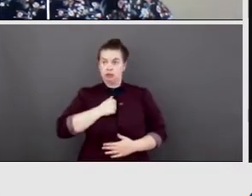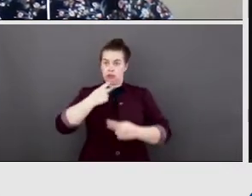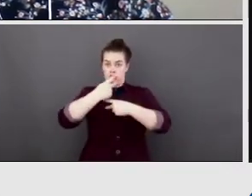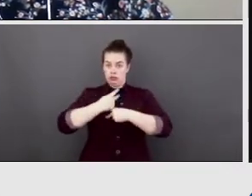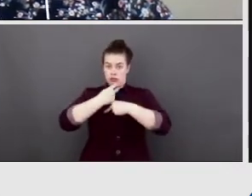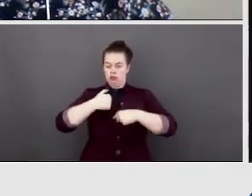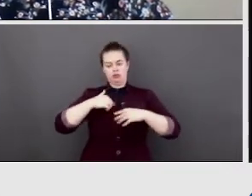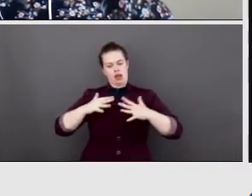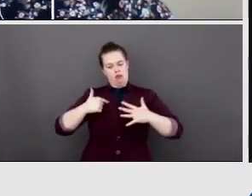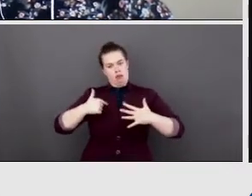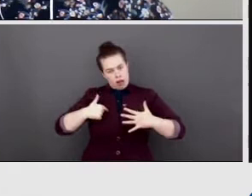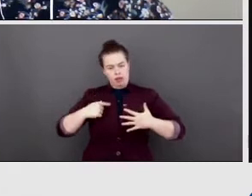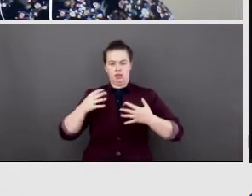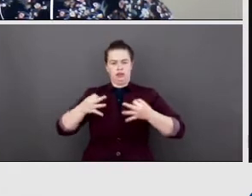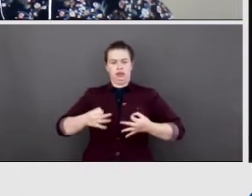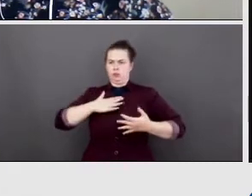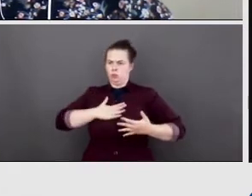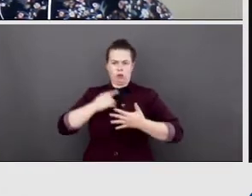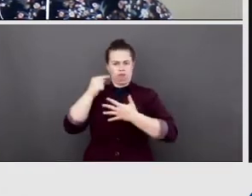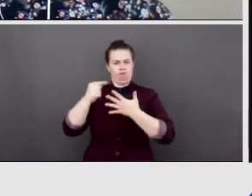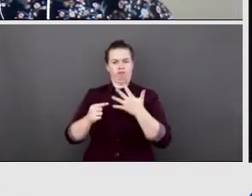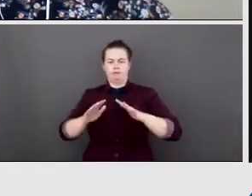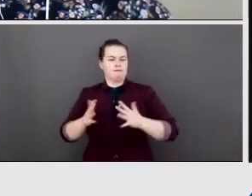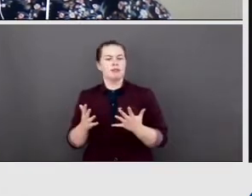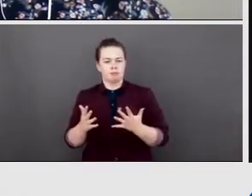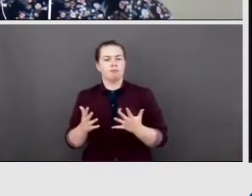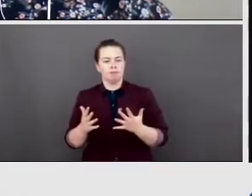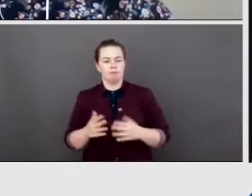make decisions about the care that they receive.